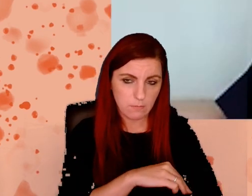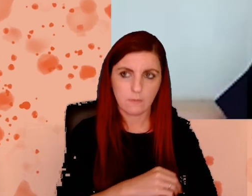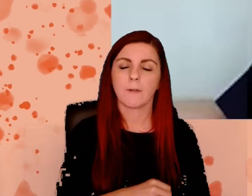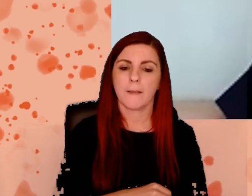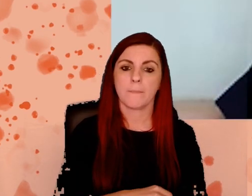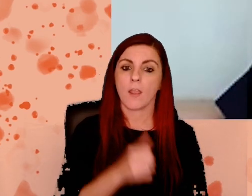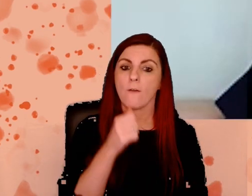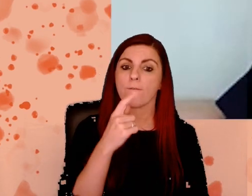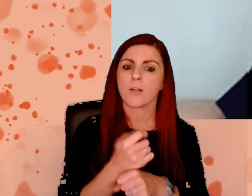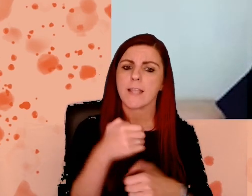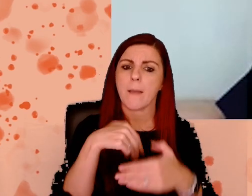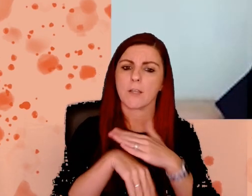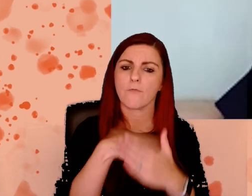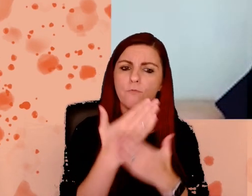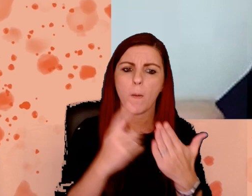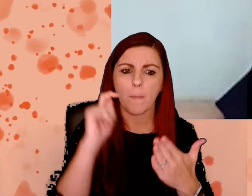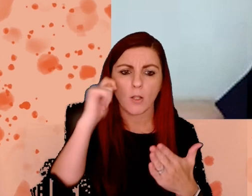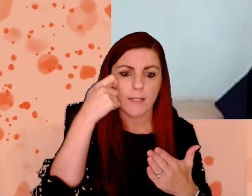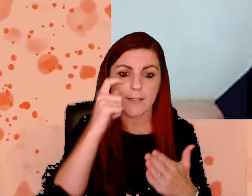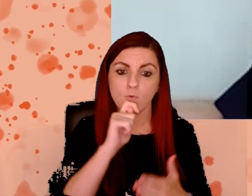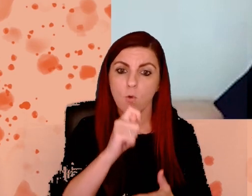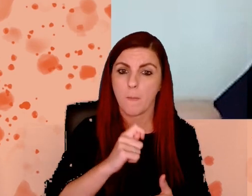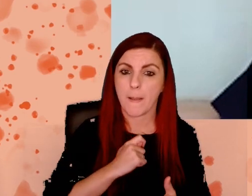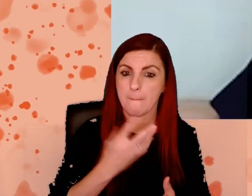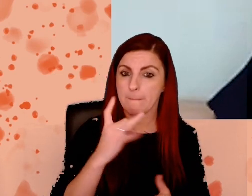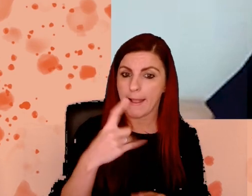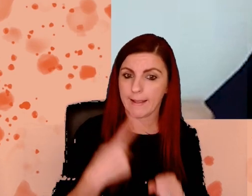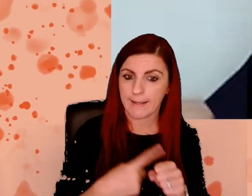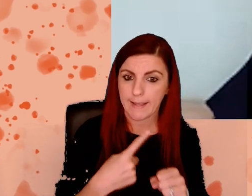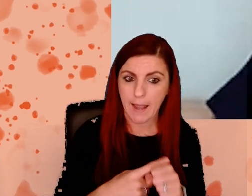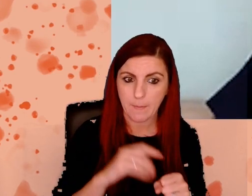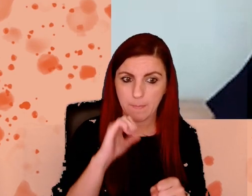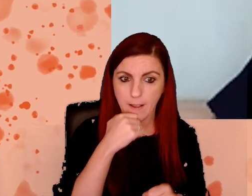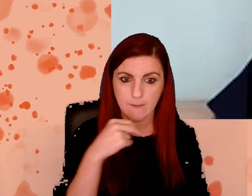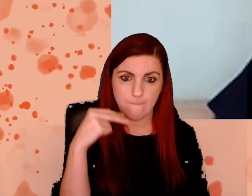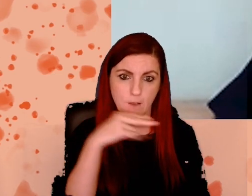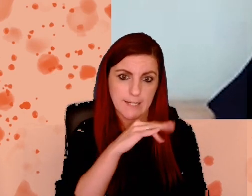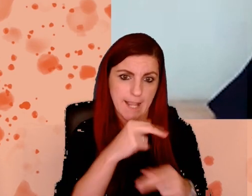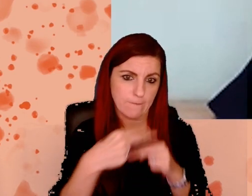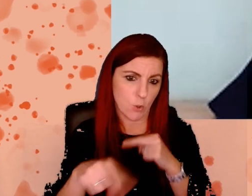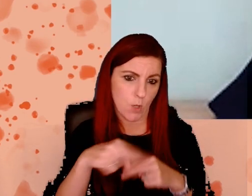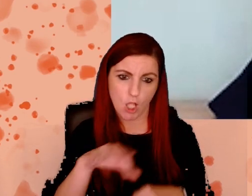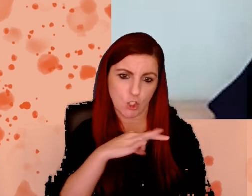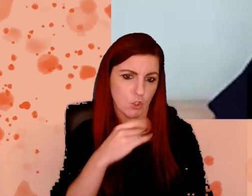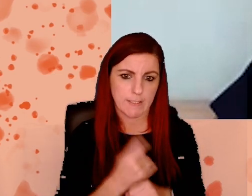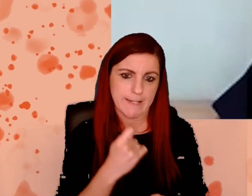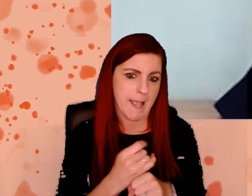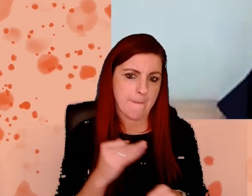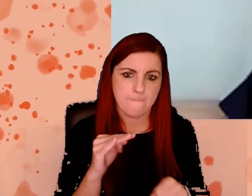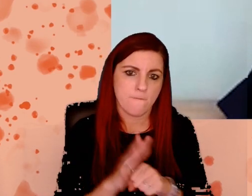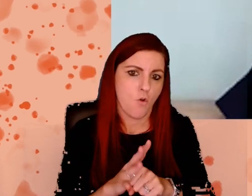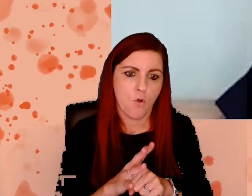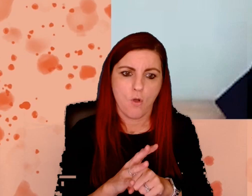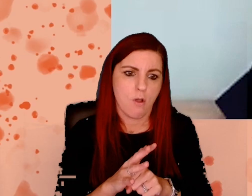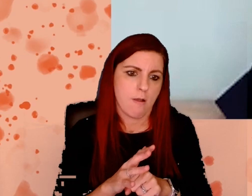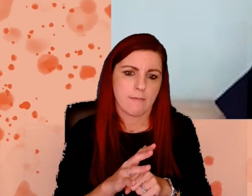went even to get the blood tests, I was told to come back again because Friday afternoon wasn't a good time